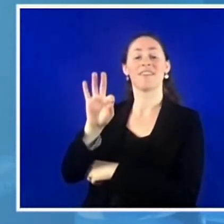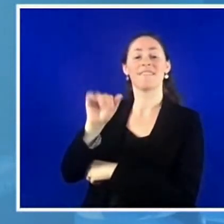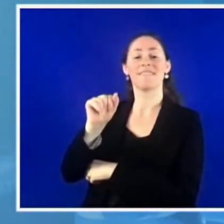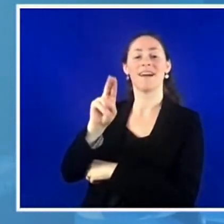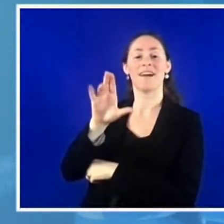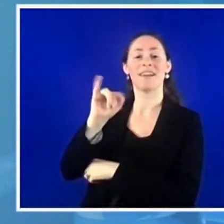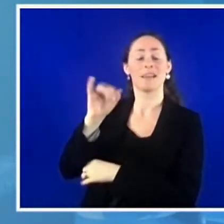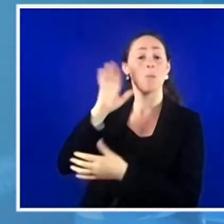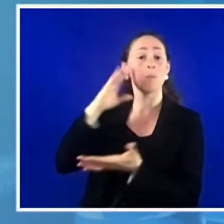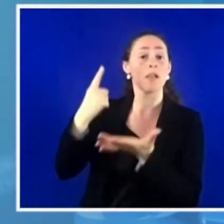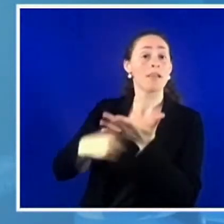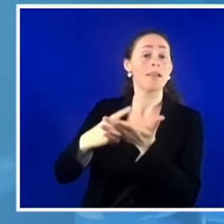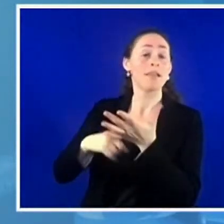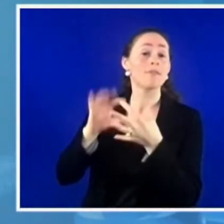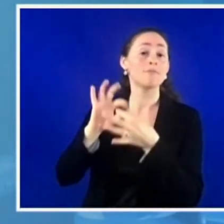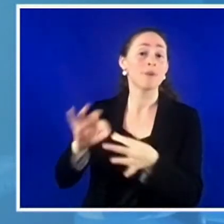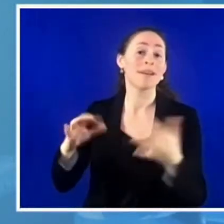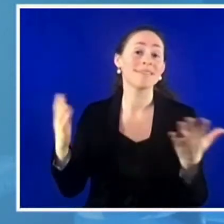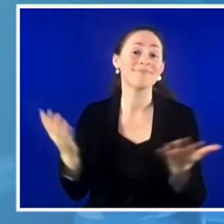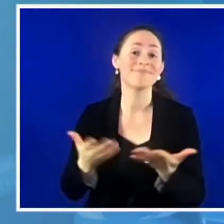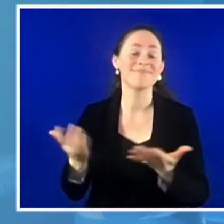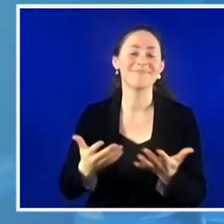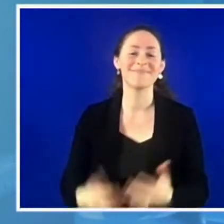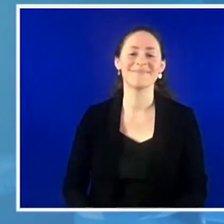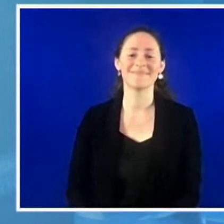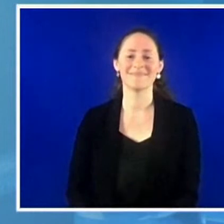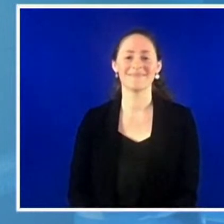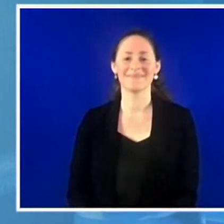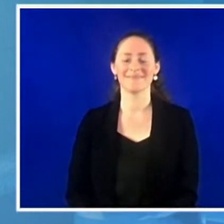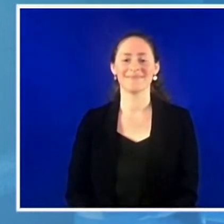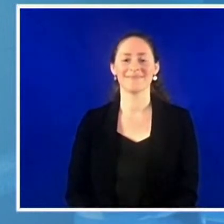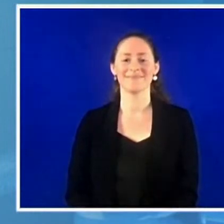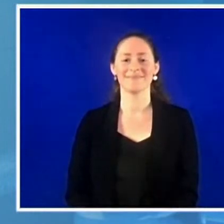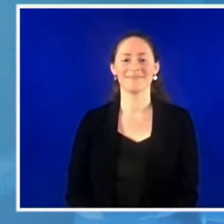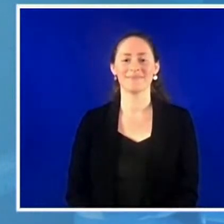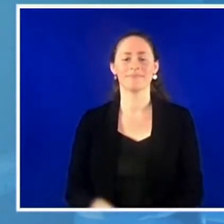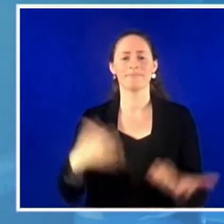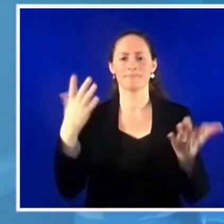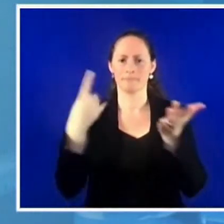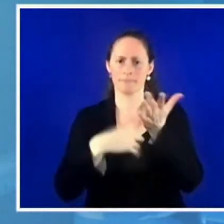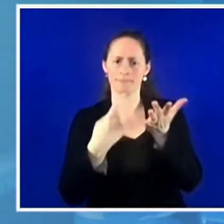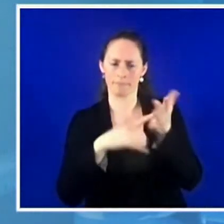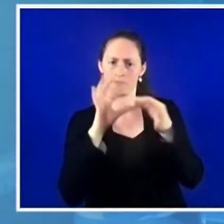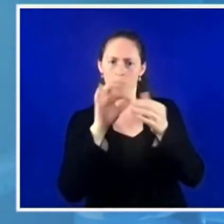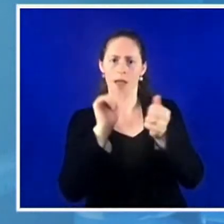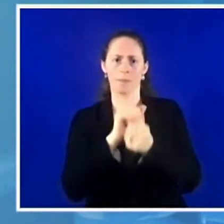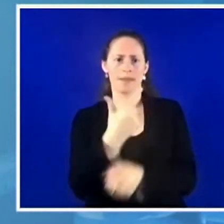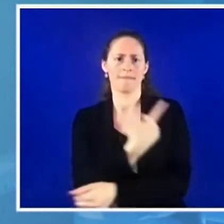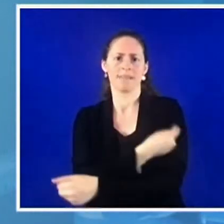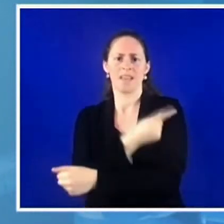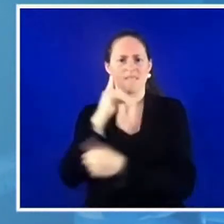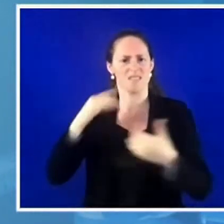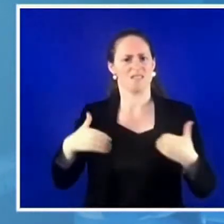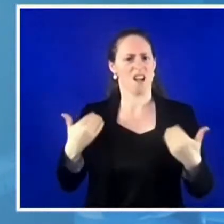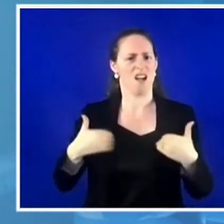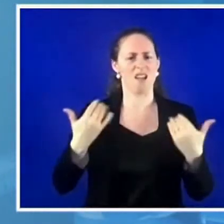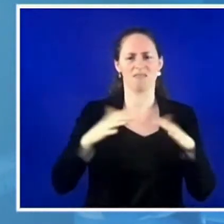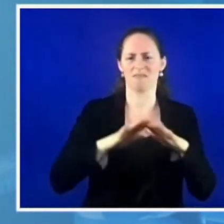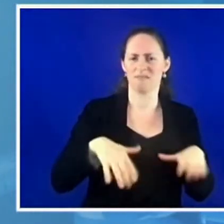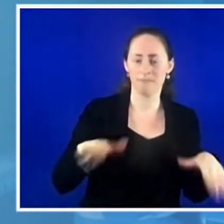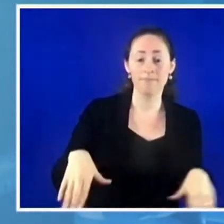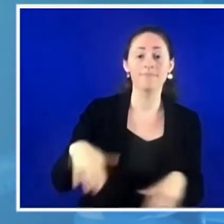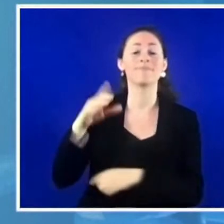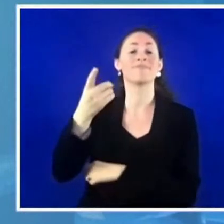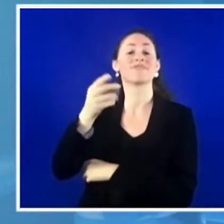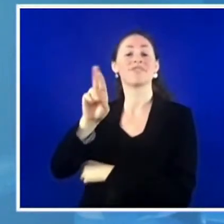on providers and increasing adolescent vaccination. Fourth, Dr. Nunez-Smith on providers and vaccine equity.